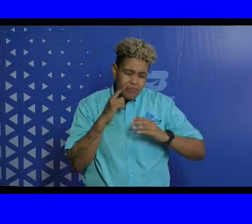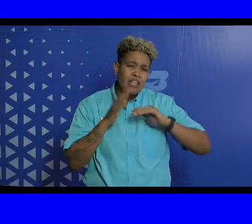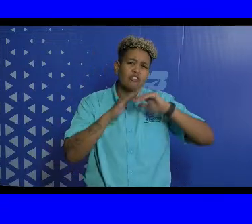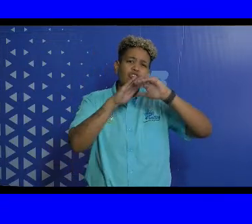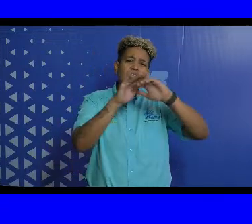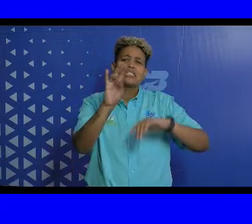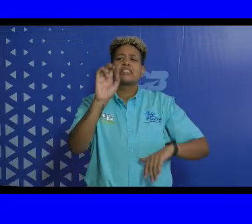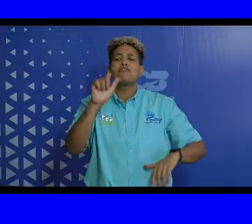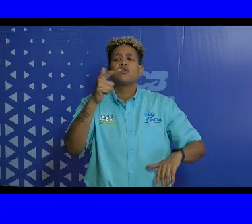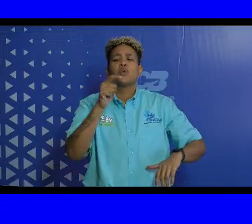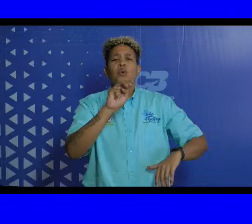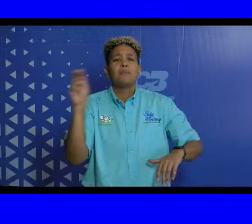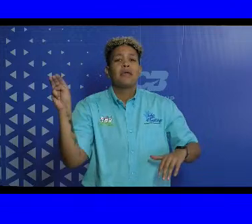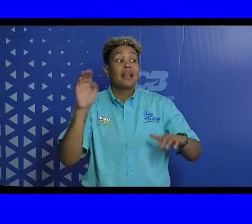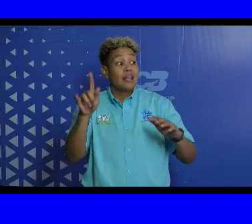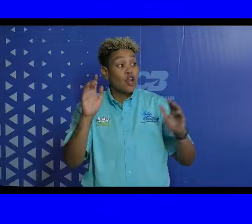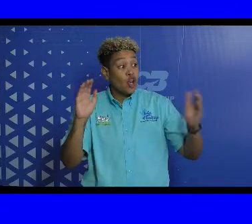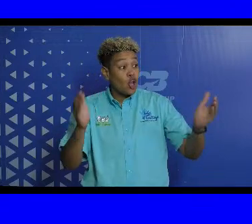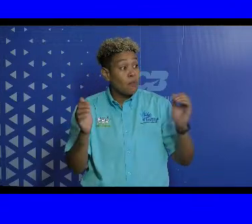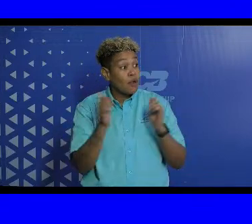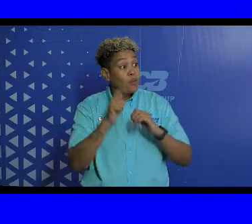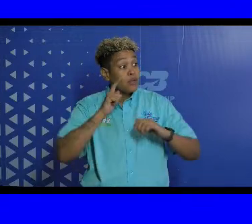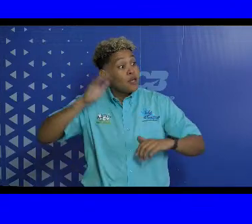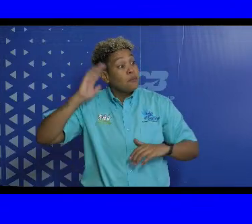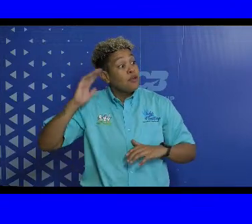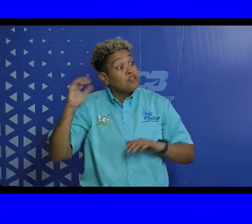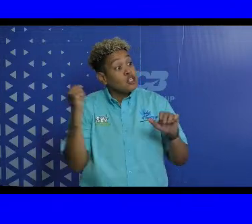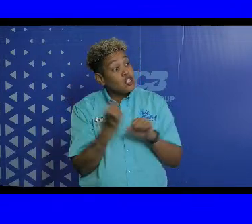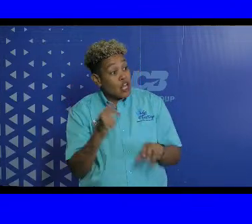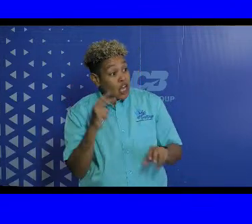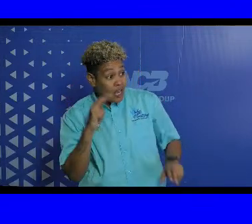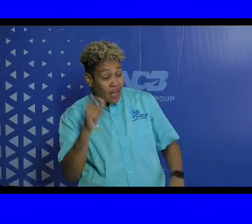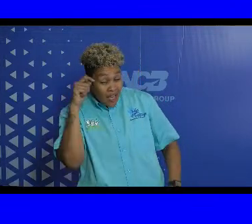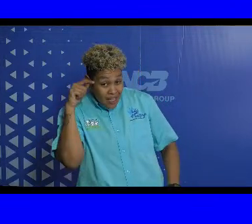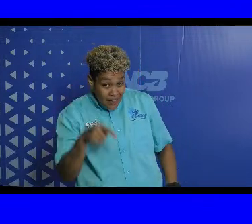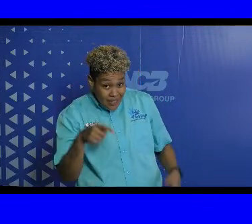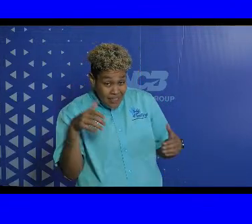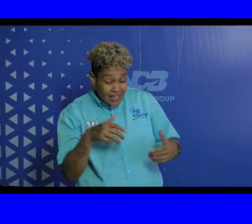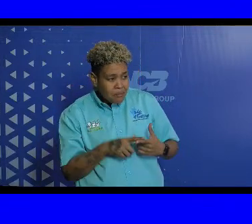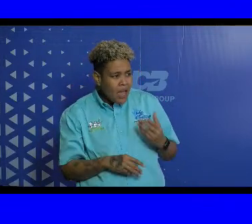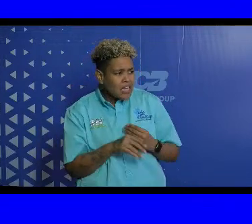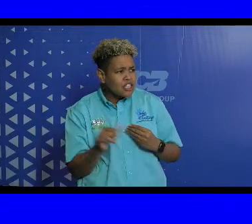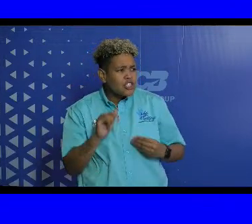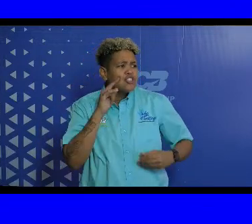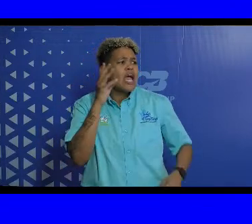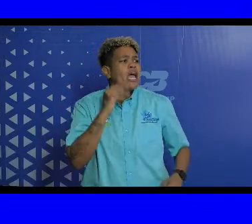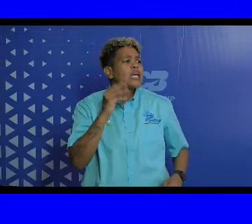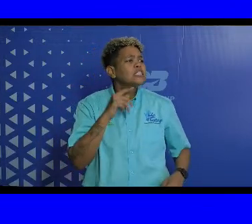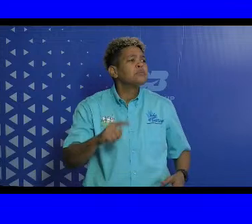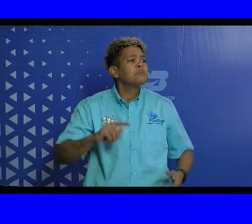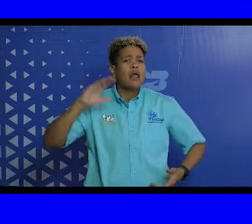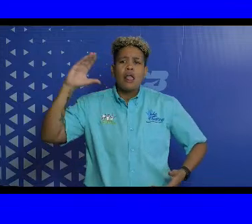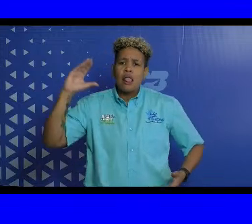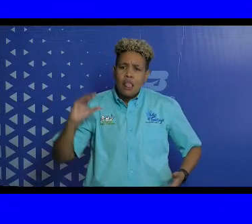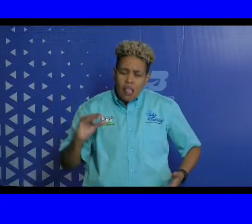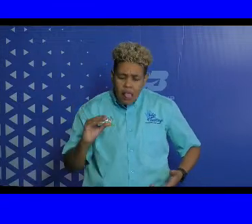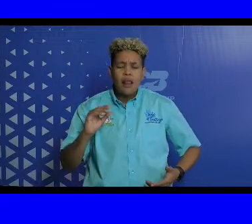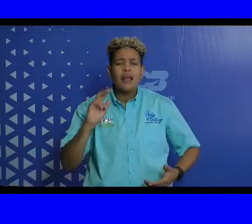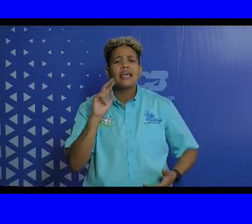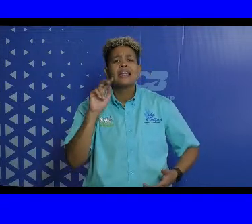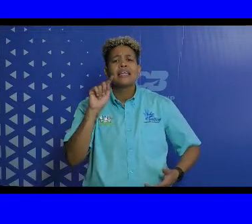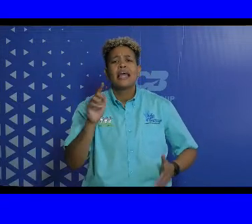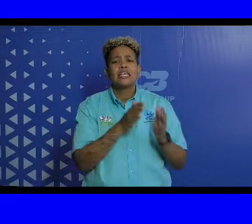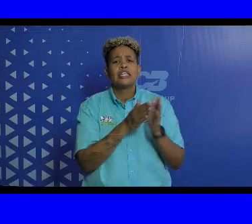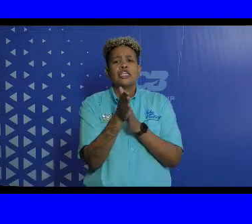of 721 million compared to the previous year. However, this segment also experienced a decline in